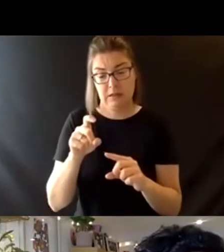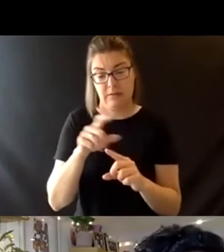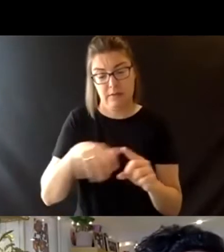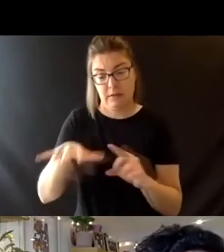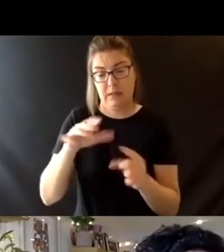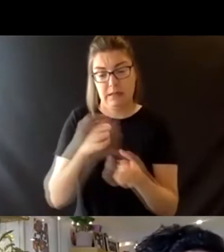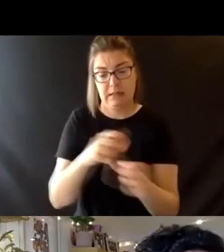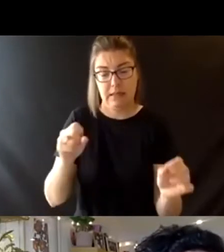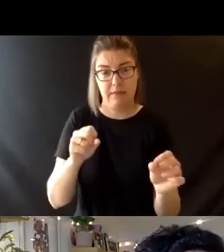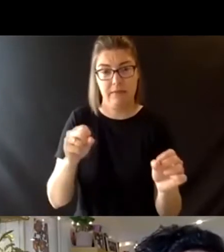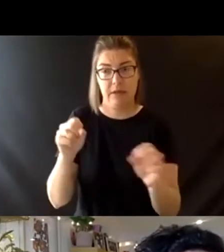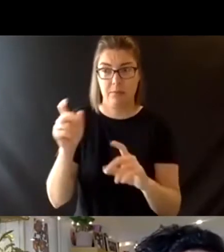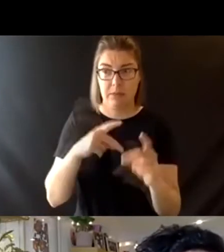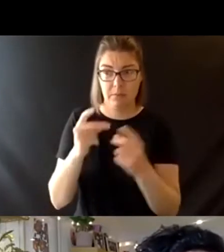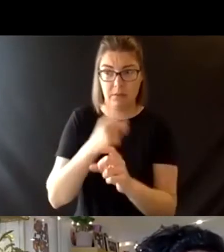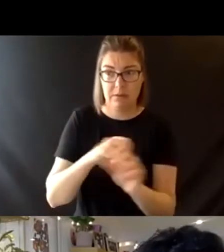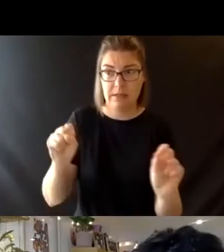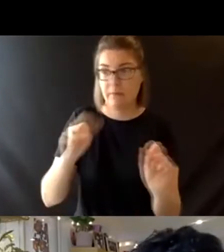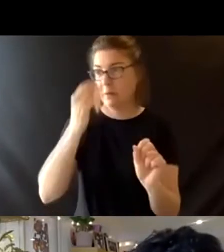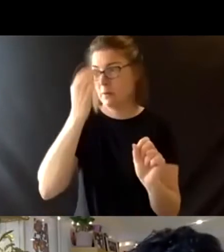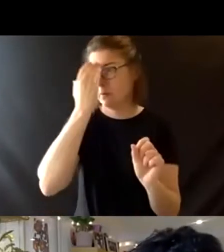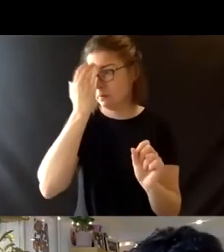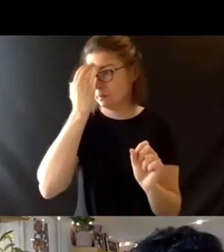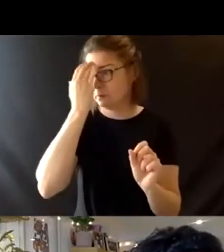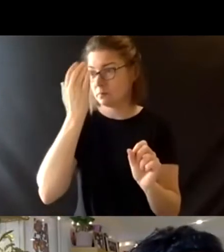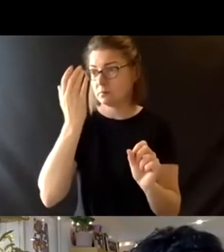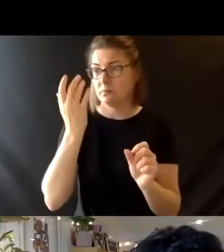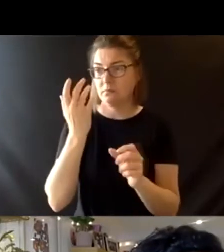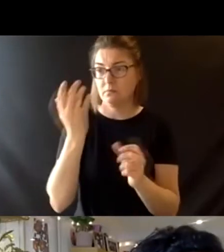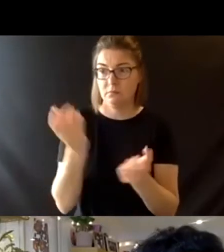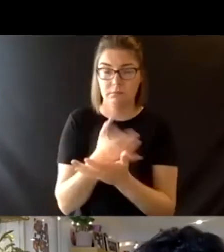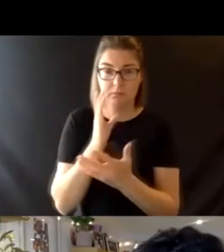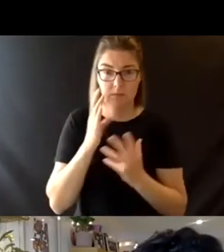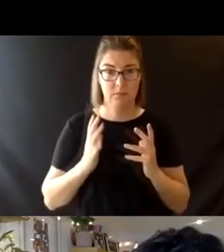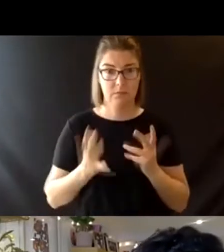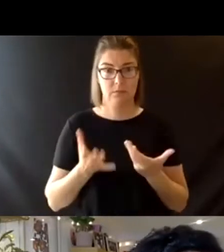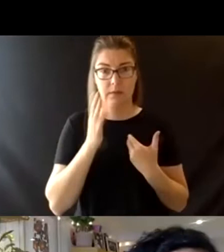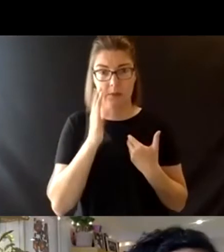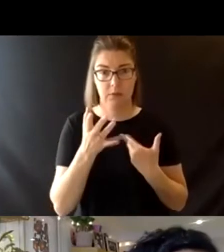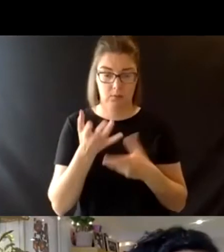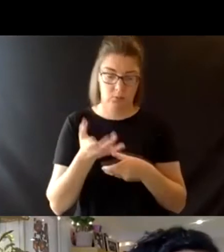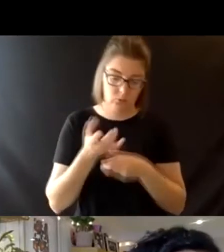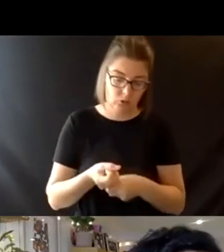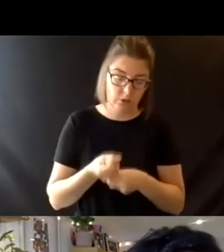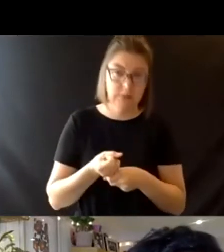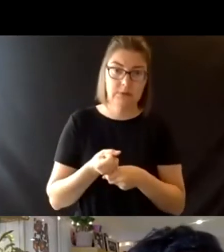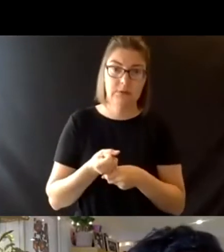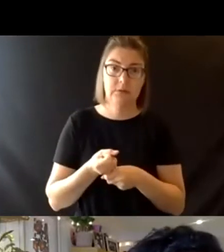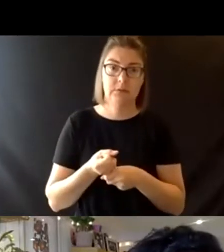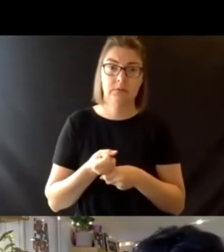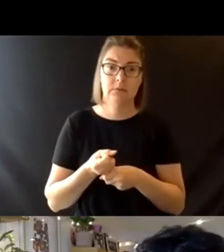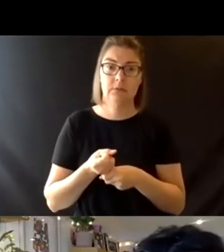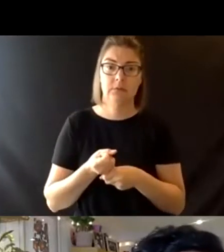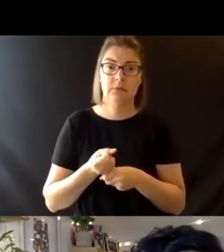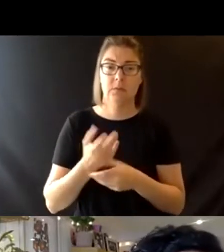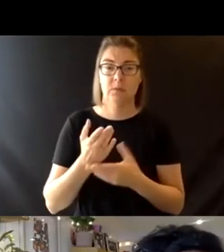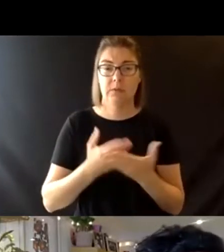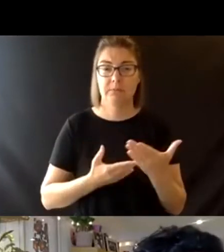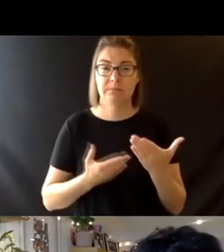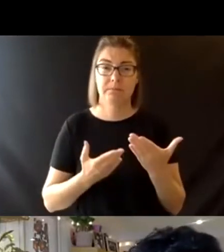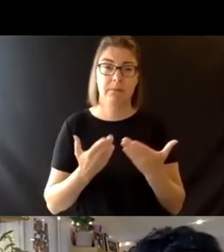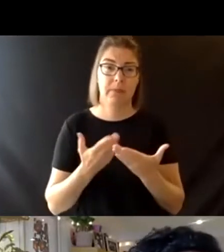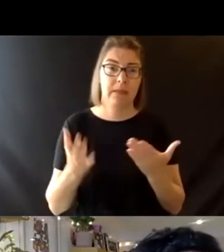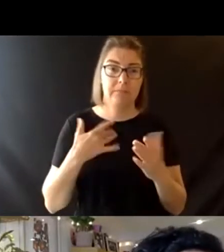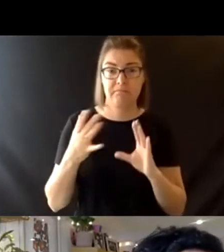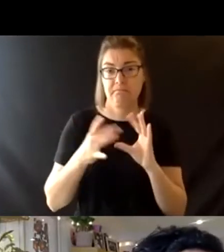people, and knowing that things will be okay, you know, build trust, etc. Those are some of the, I guess, things I